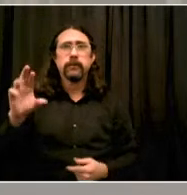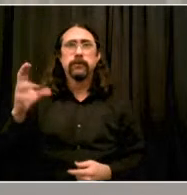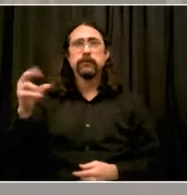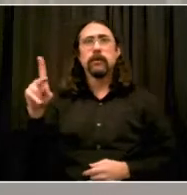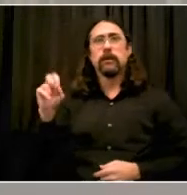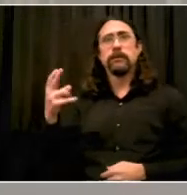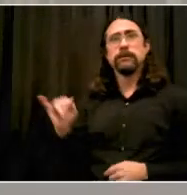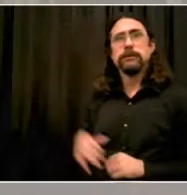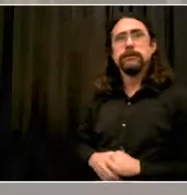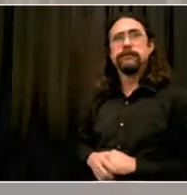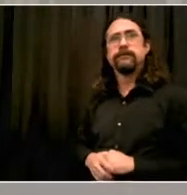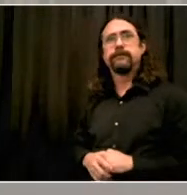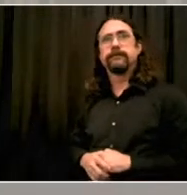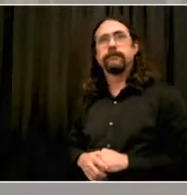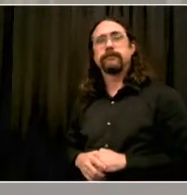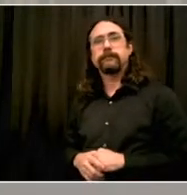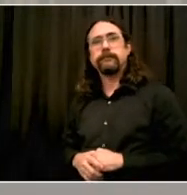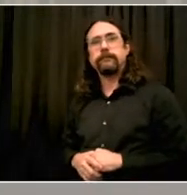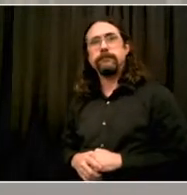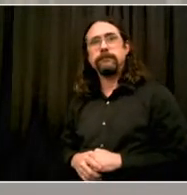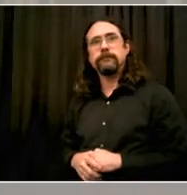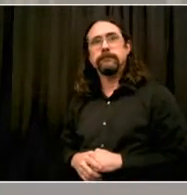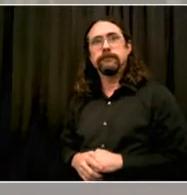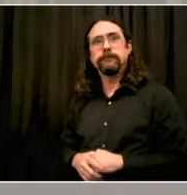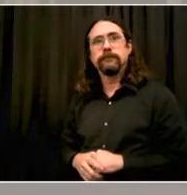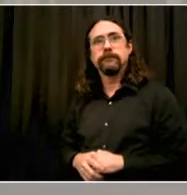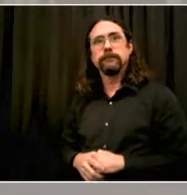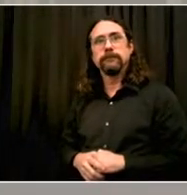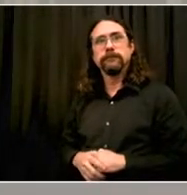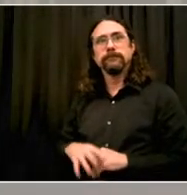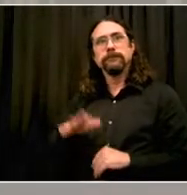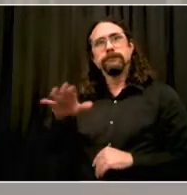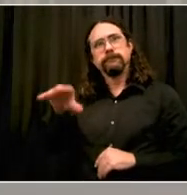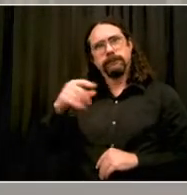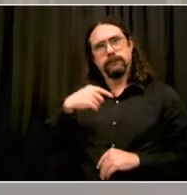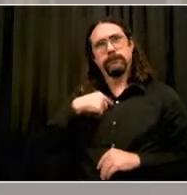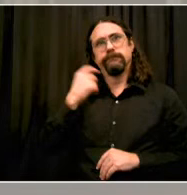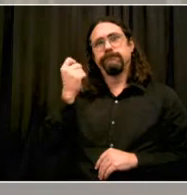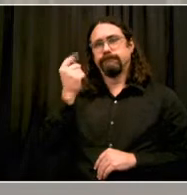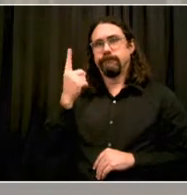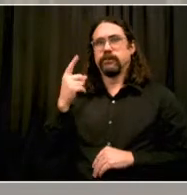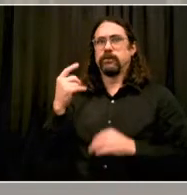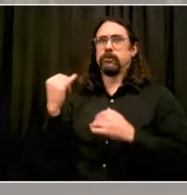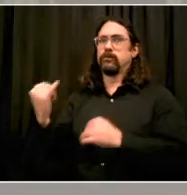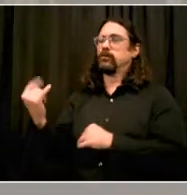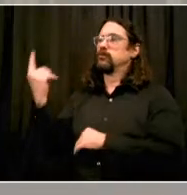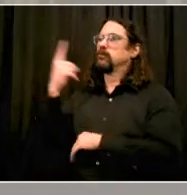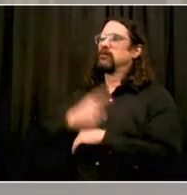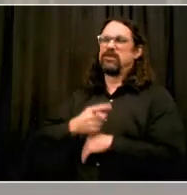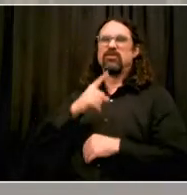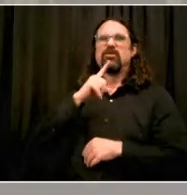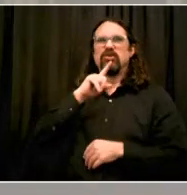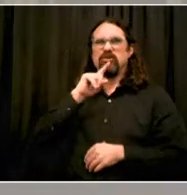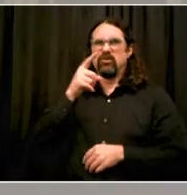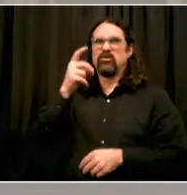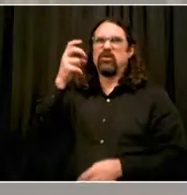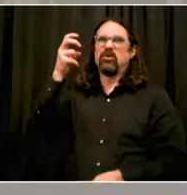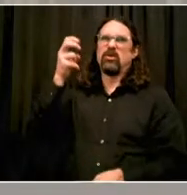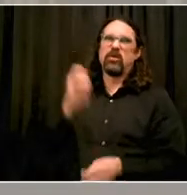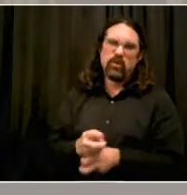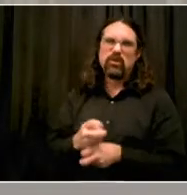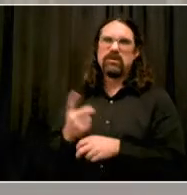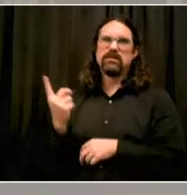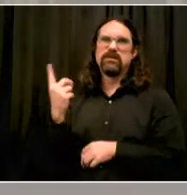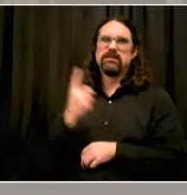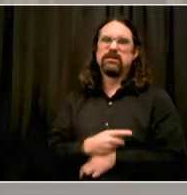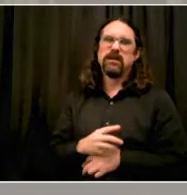I would just say as a doctor, it's also a tough day from the health perspective because we know how important education